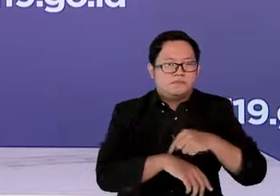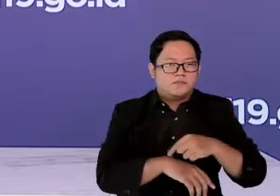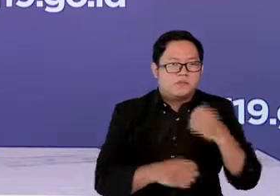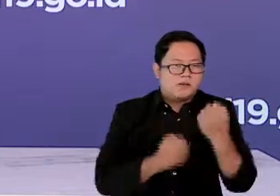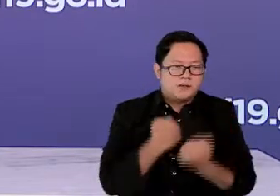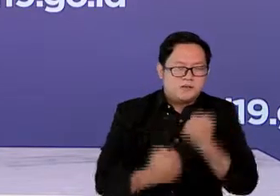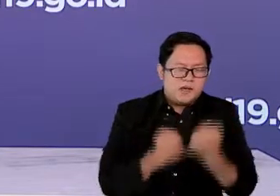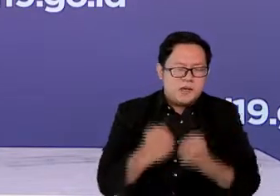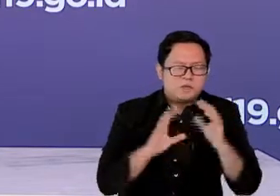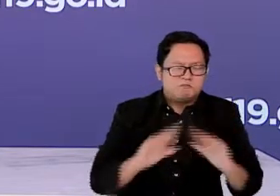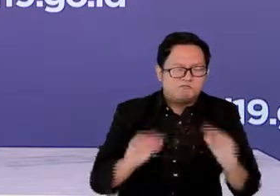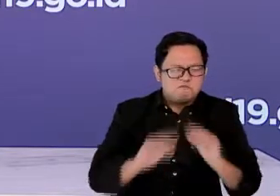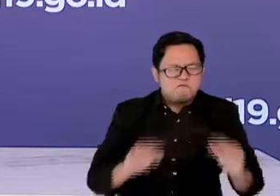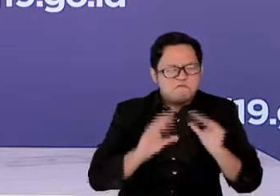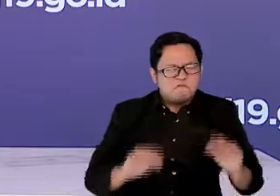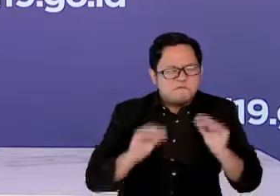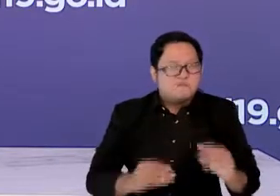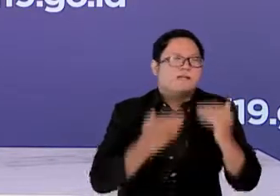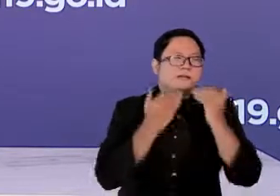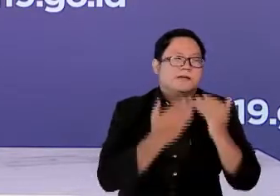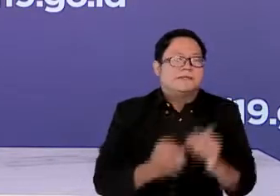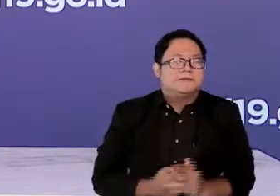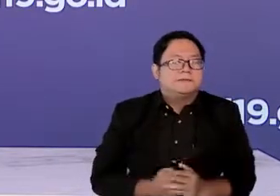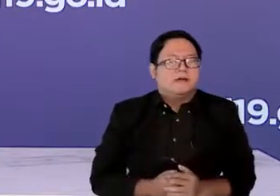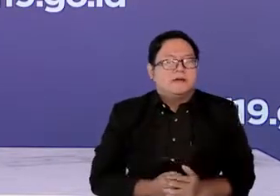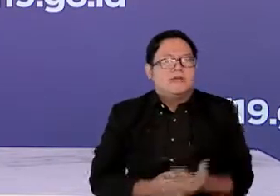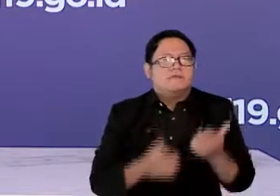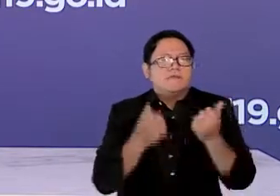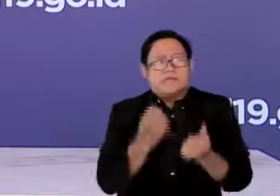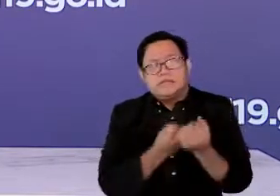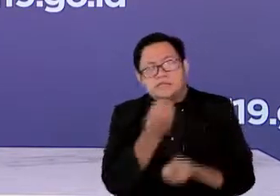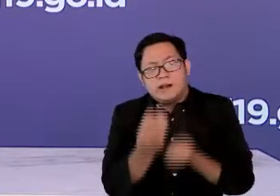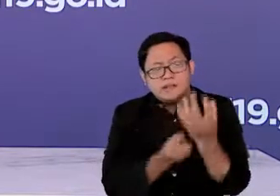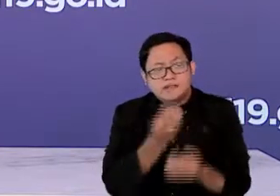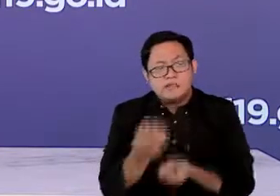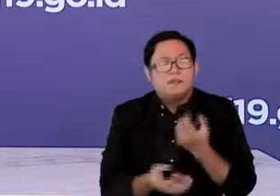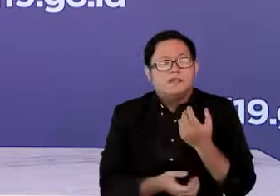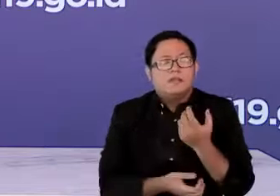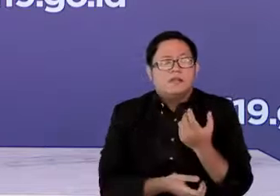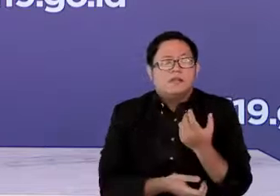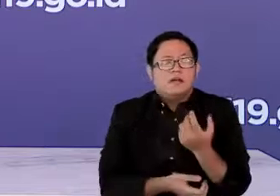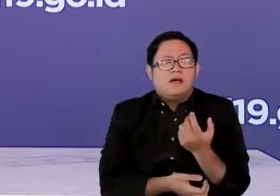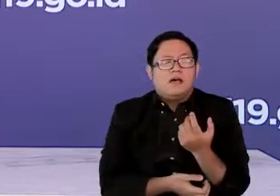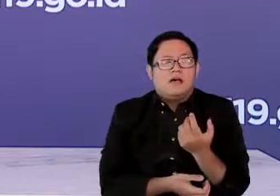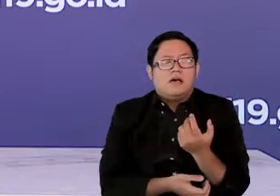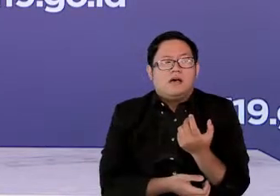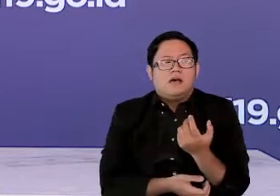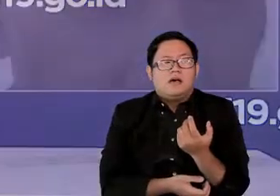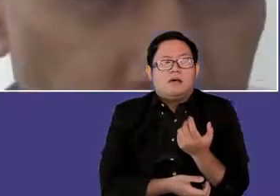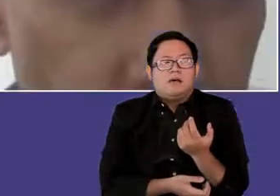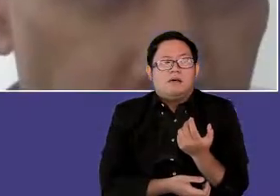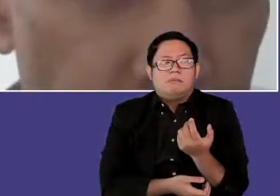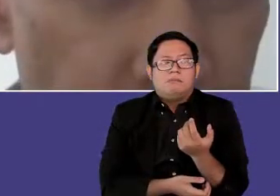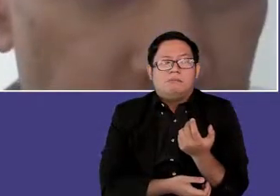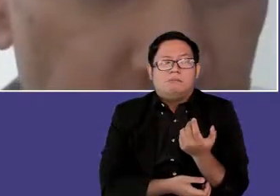work, of course. Can you elaborate if